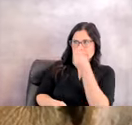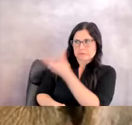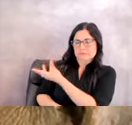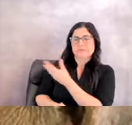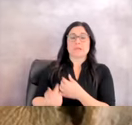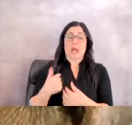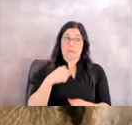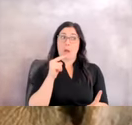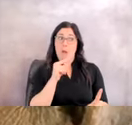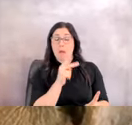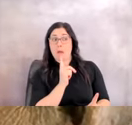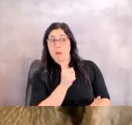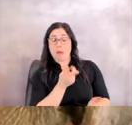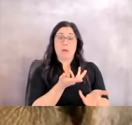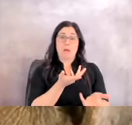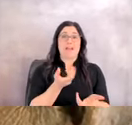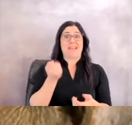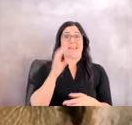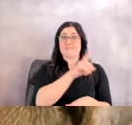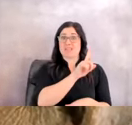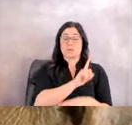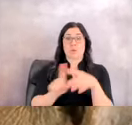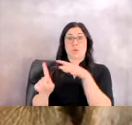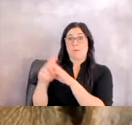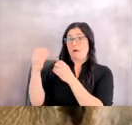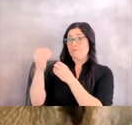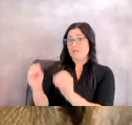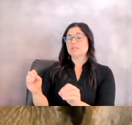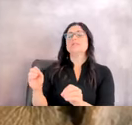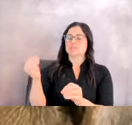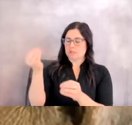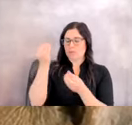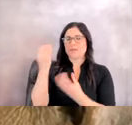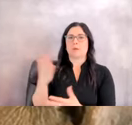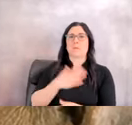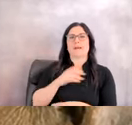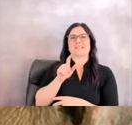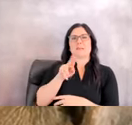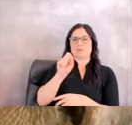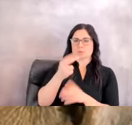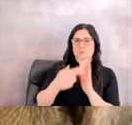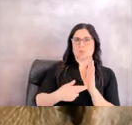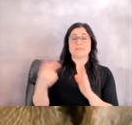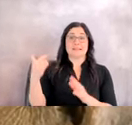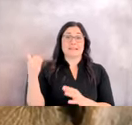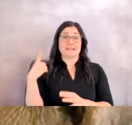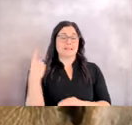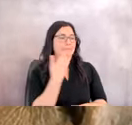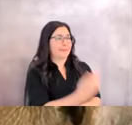eye on it, but don't be shocked if he shows up in your office and here's what my syllabus statement is. And he'll say, thank you.